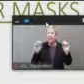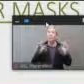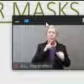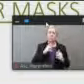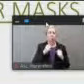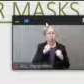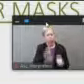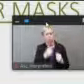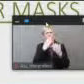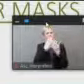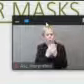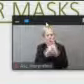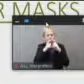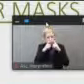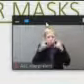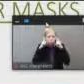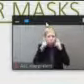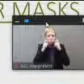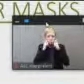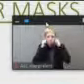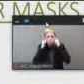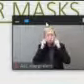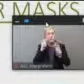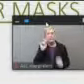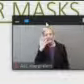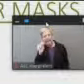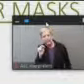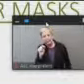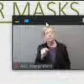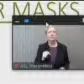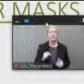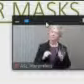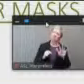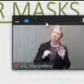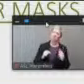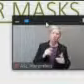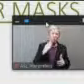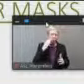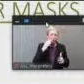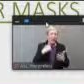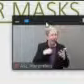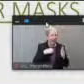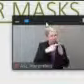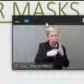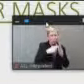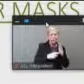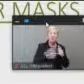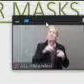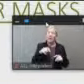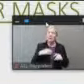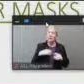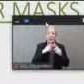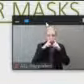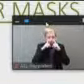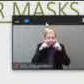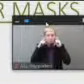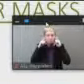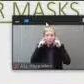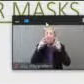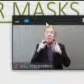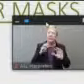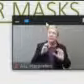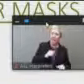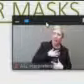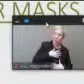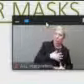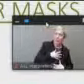there's do's and don'ts of masks. You're pretty familiar with them, but remember, it needs to fit tightly around your face. When you breathe,